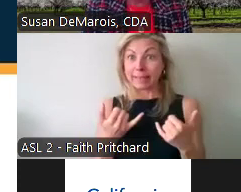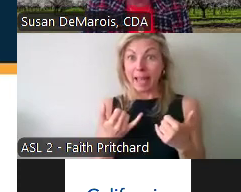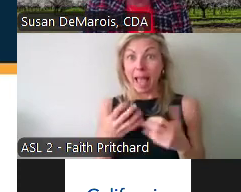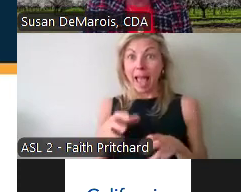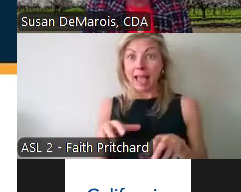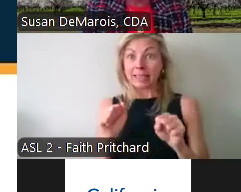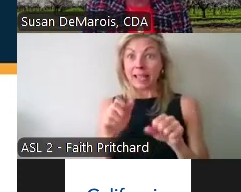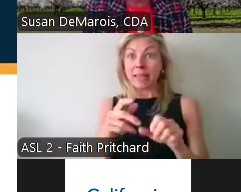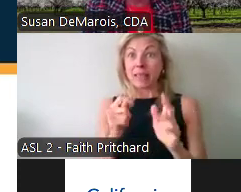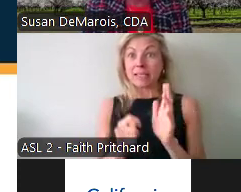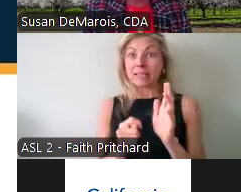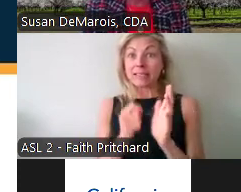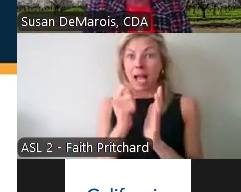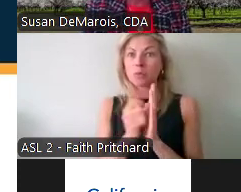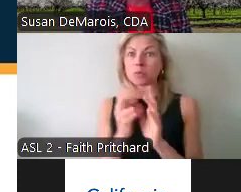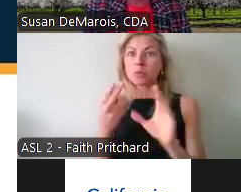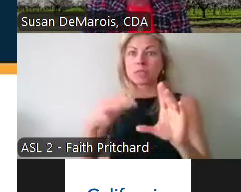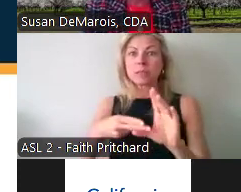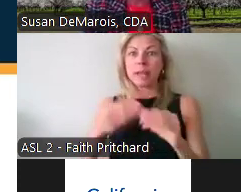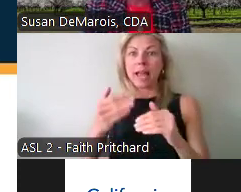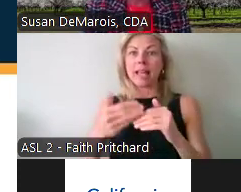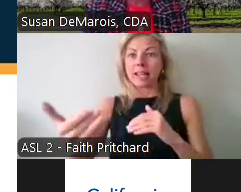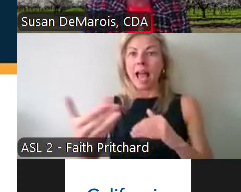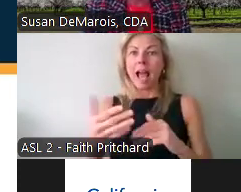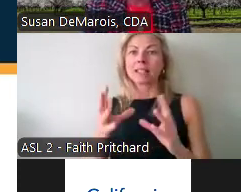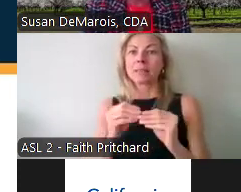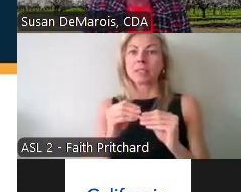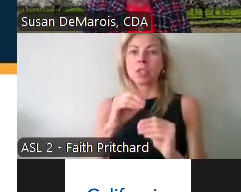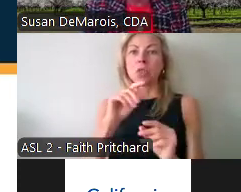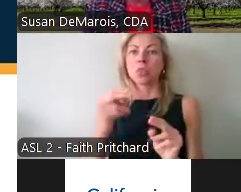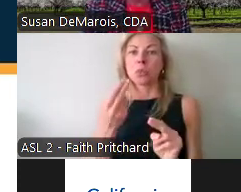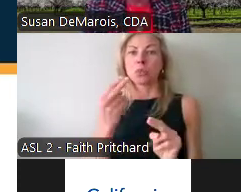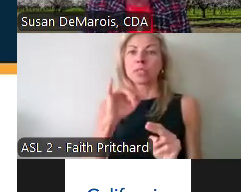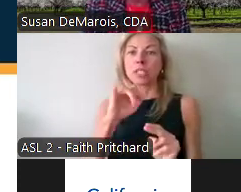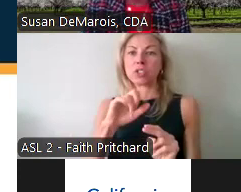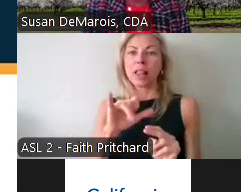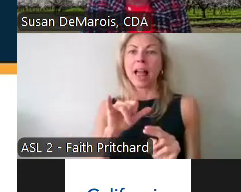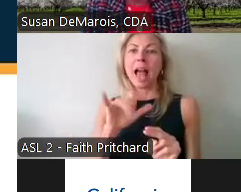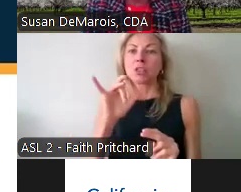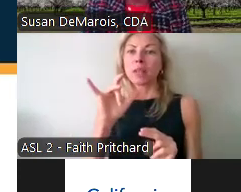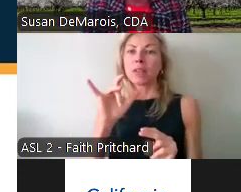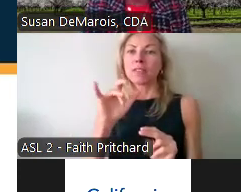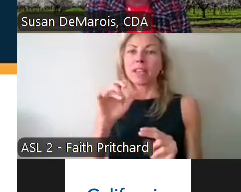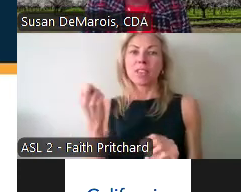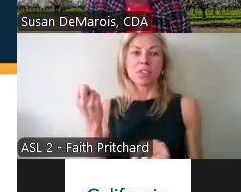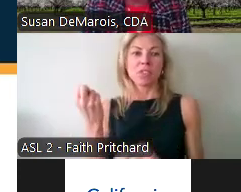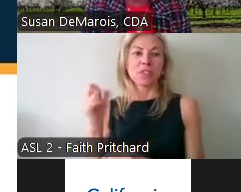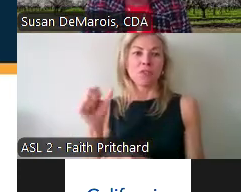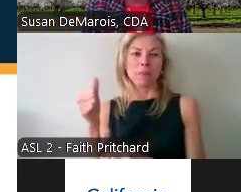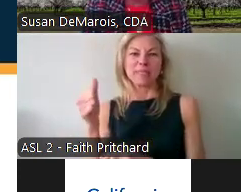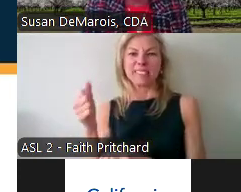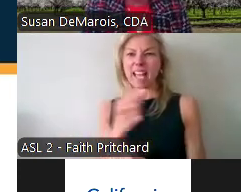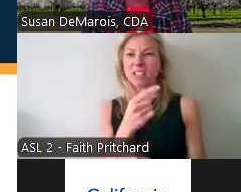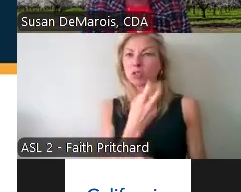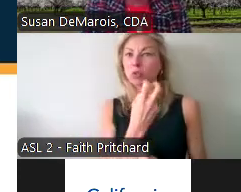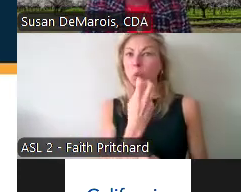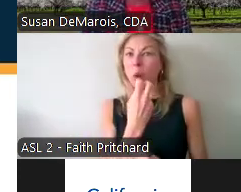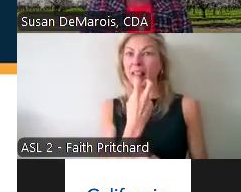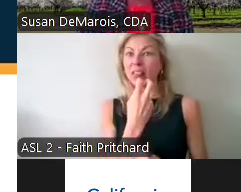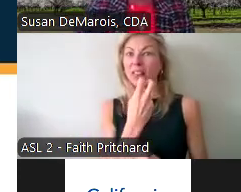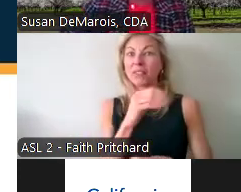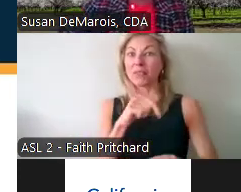participate. And our next meeting will be held Thursday, July 25th from 10 a.m. to 12 noon. Thank you all, and thank you to the